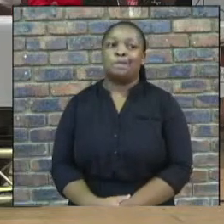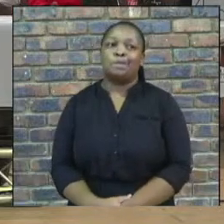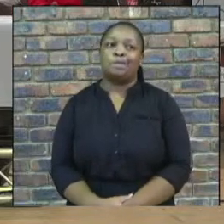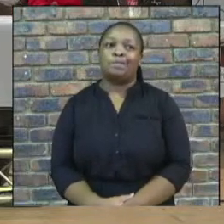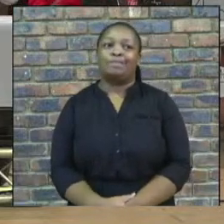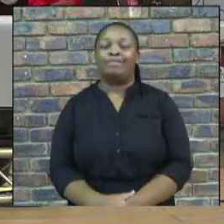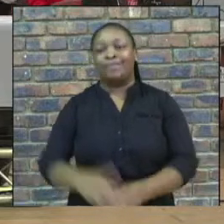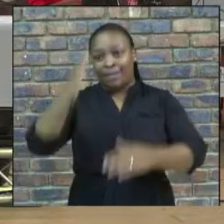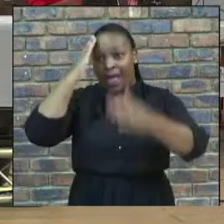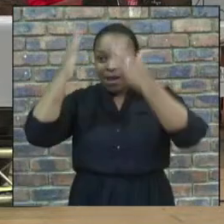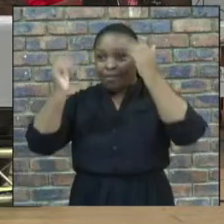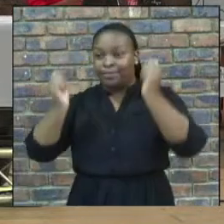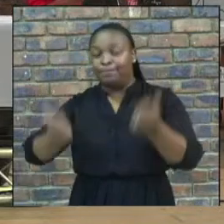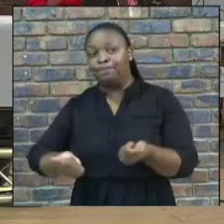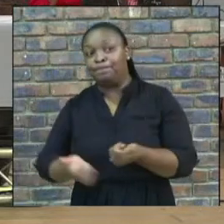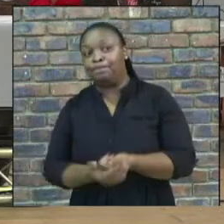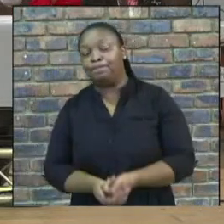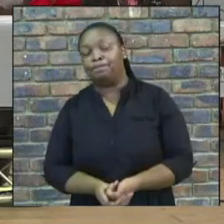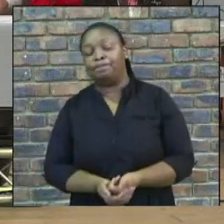Dumelang.